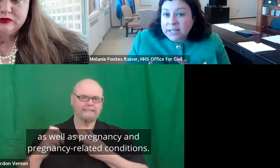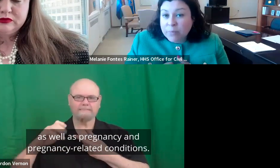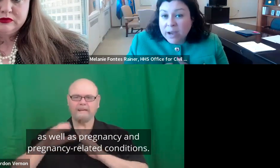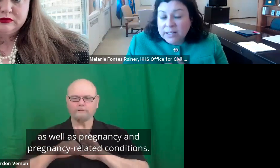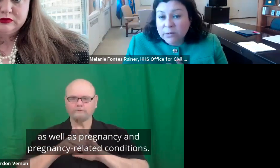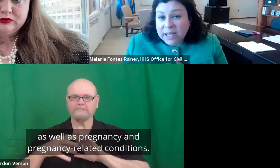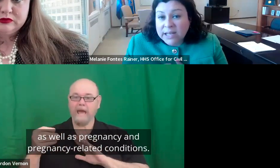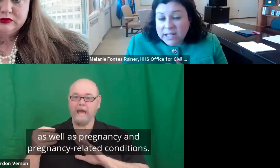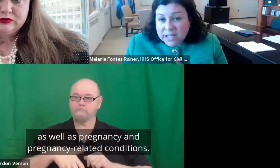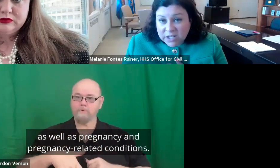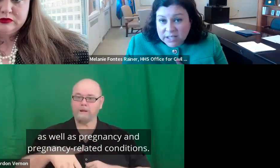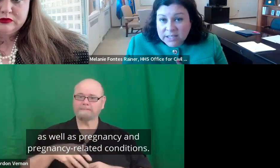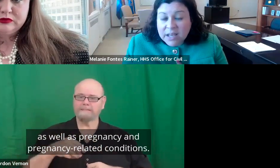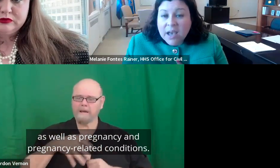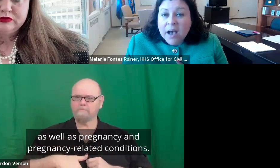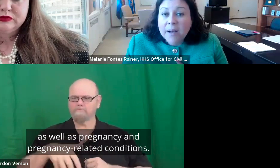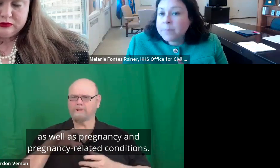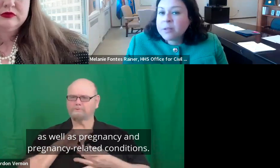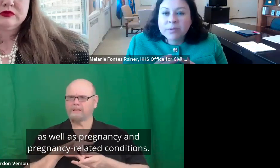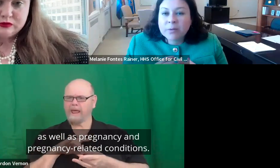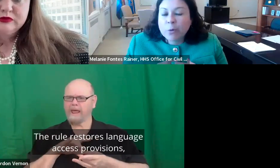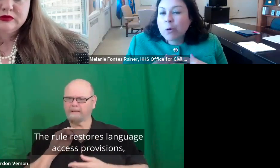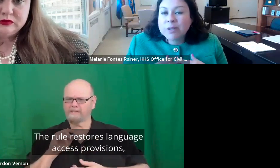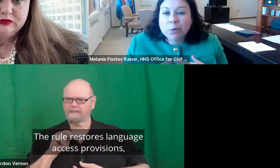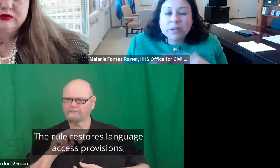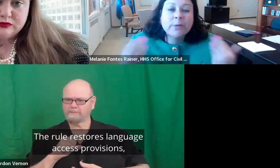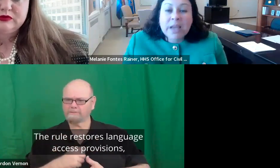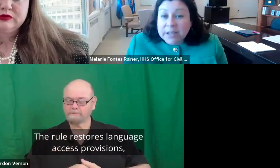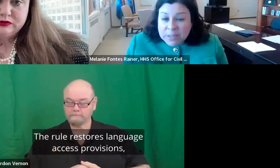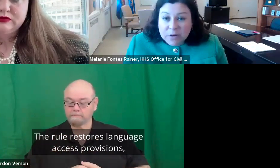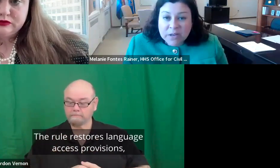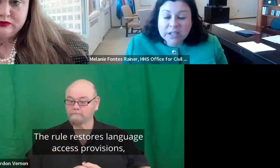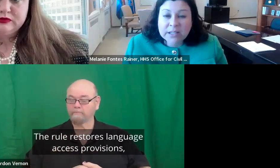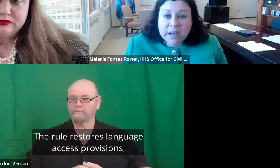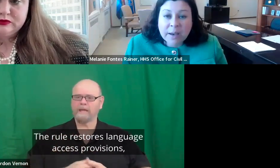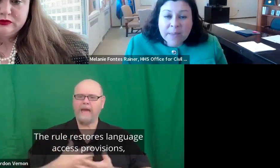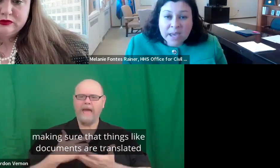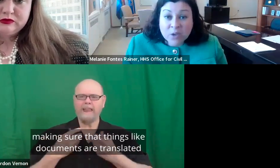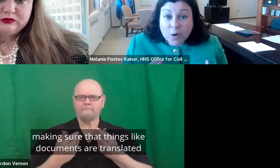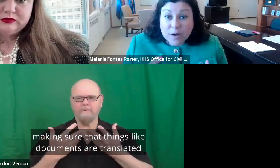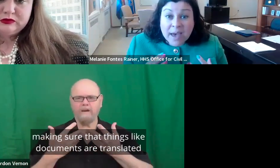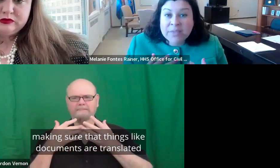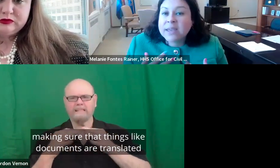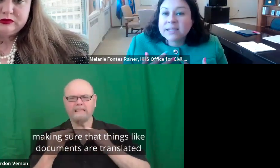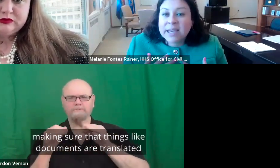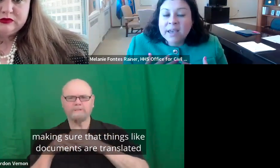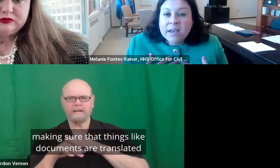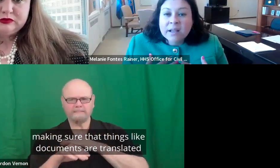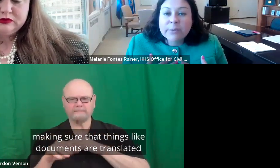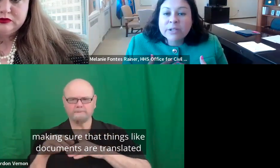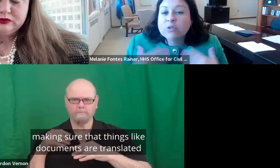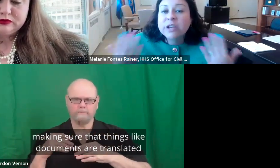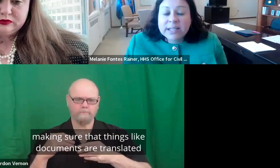as pregnancy and pregnancy-related conditions. The rule restores language access provisions, making sure that things